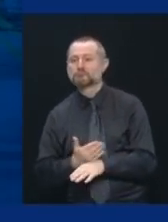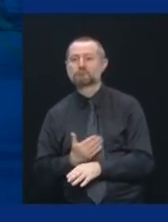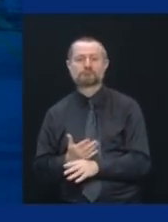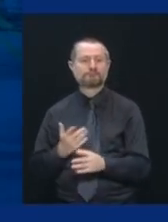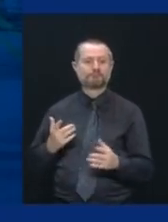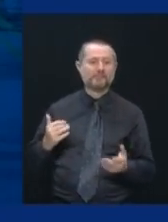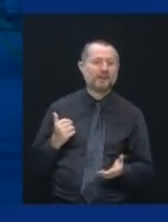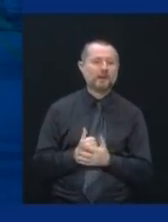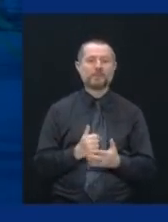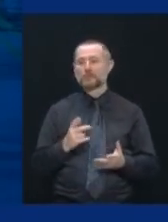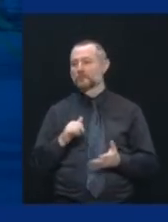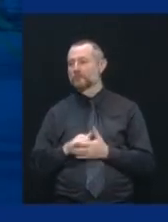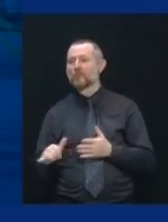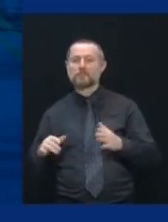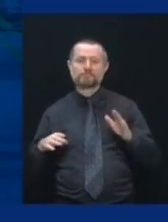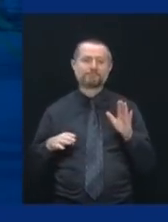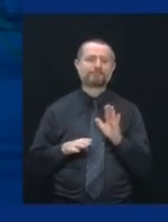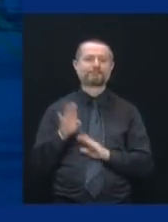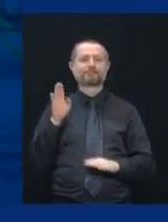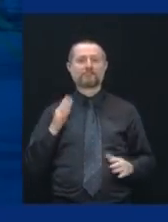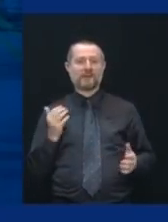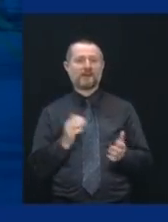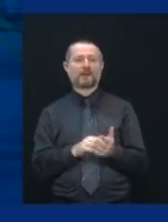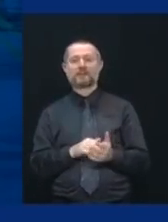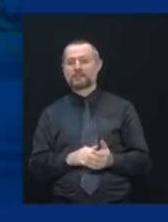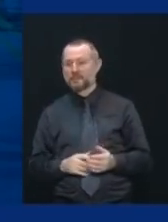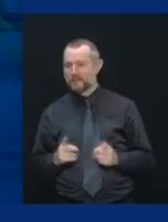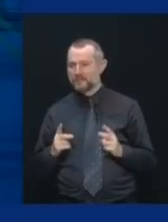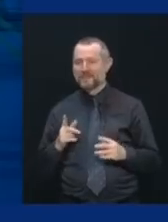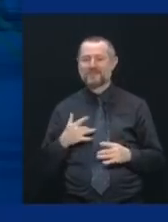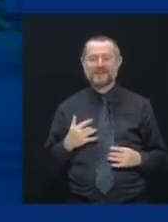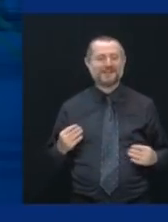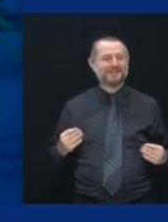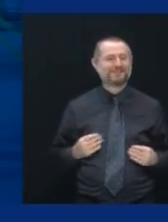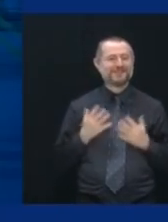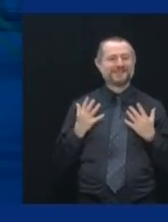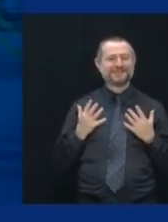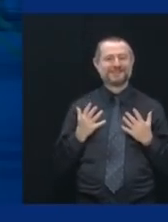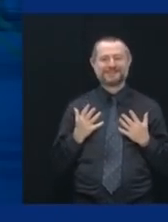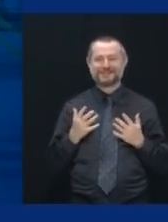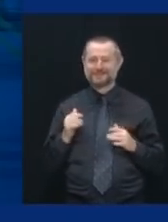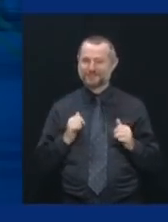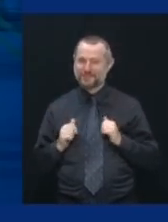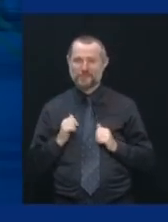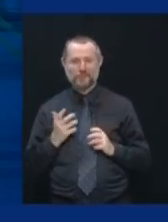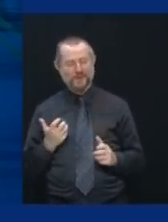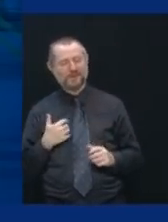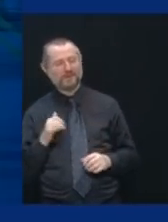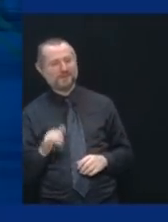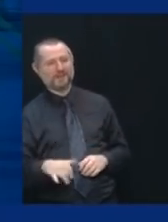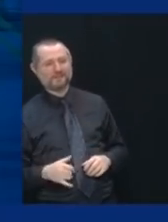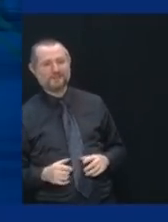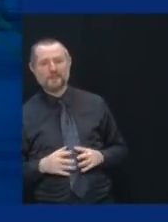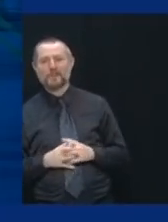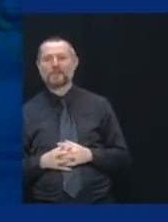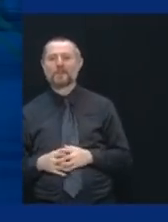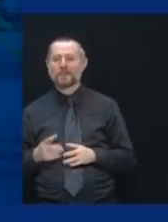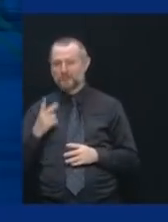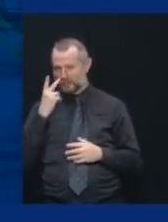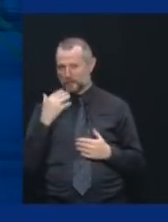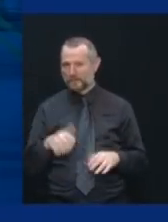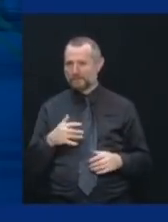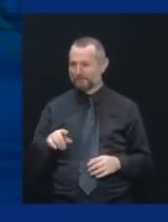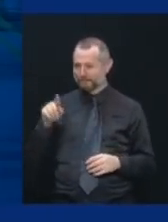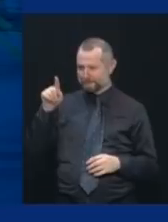York and bringing joy to people. So they've already enlisted quite an